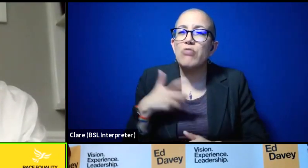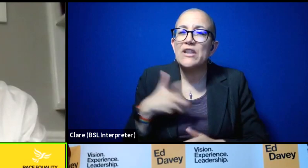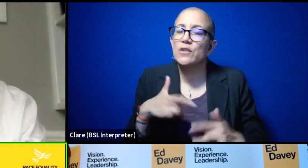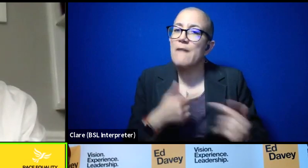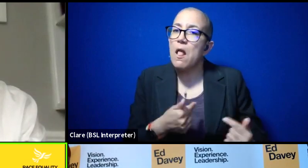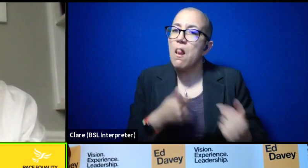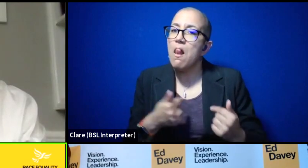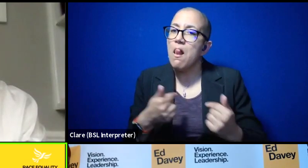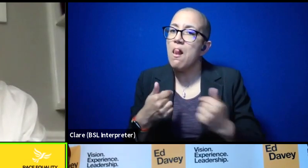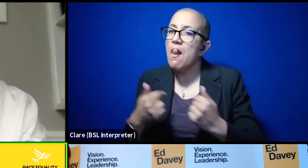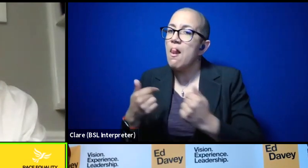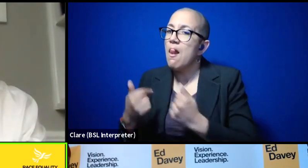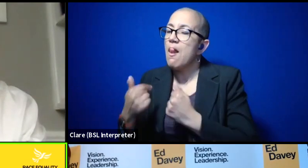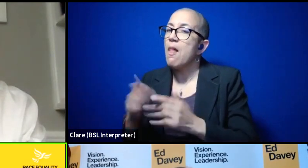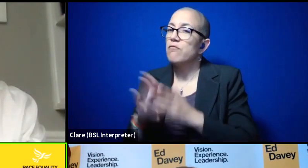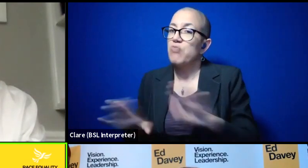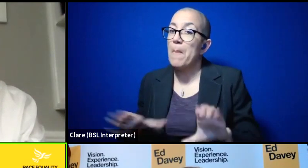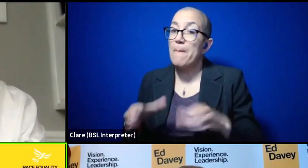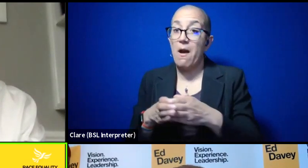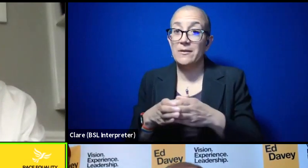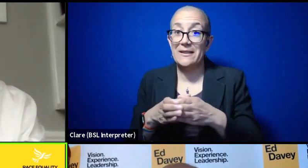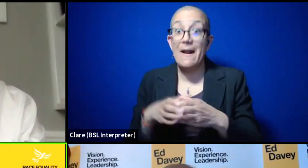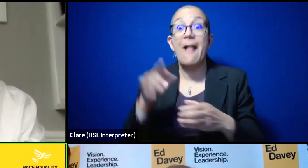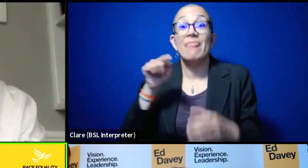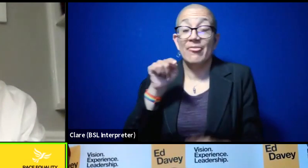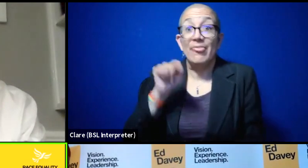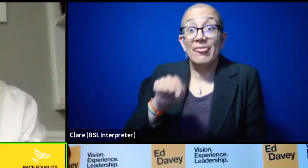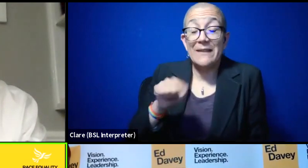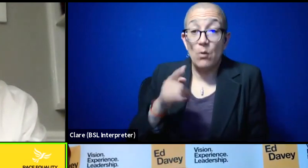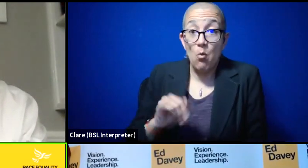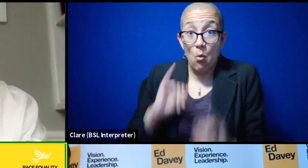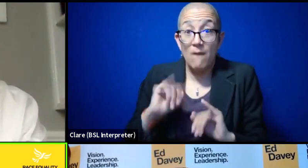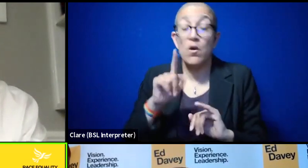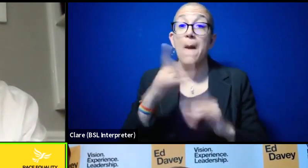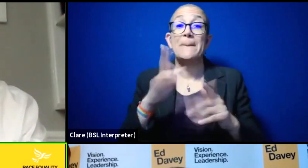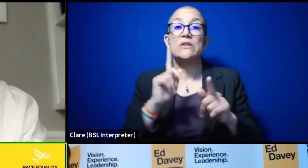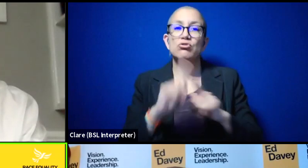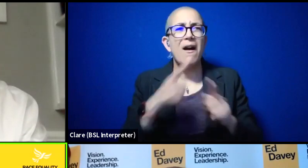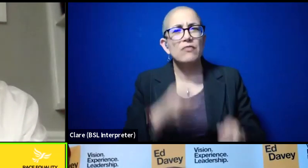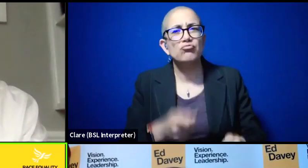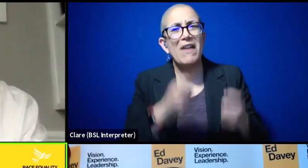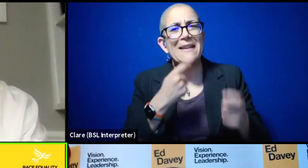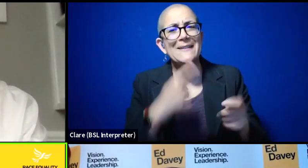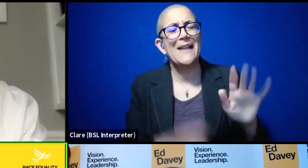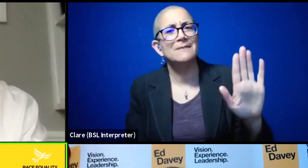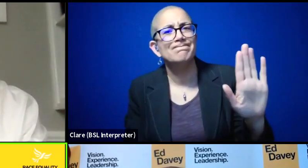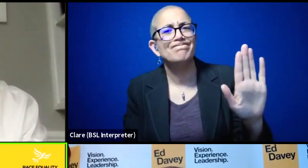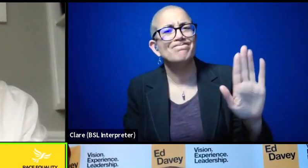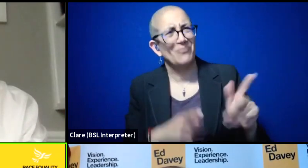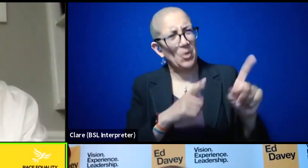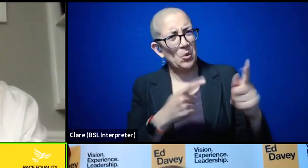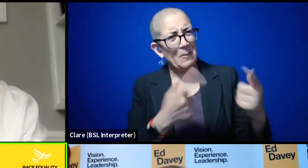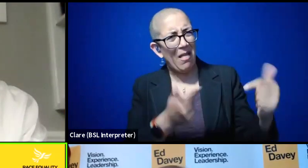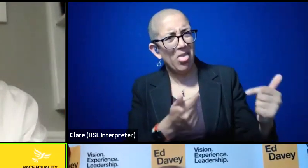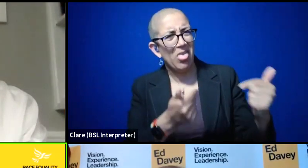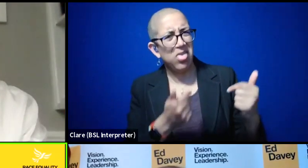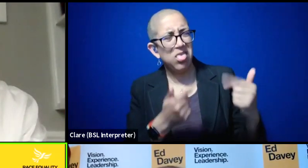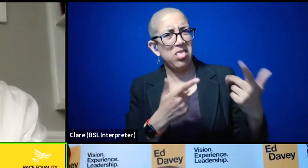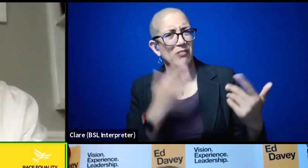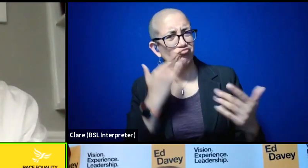in the party. And when they, and this is the bit that's awful, when they then try and raise these aggressions to